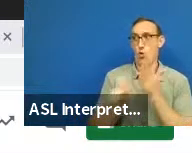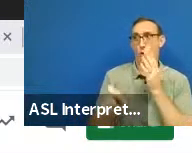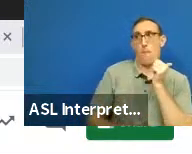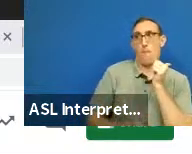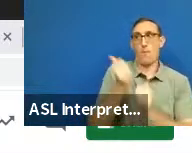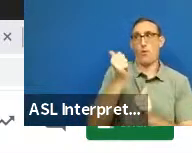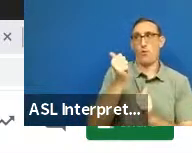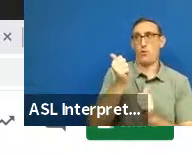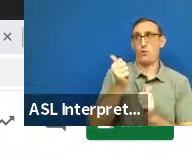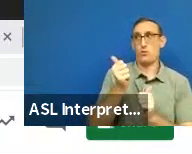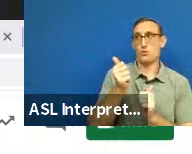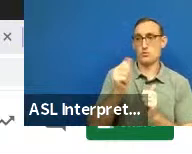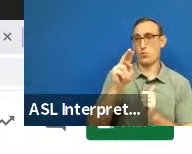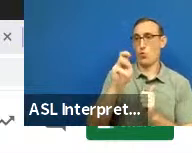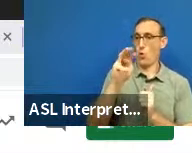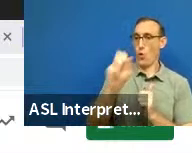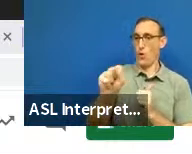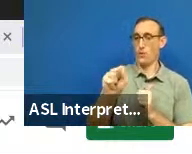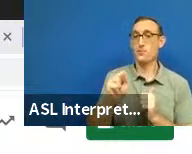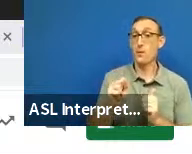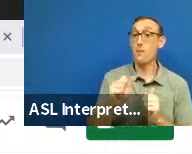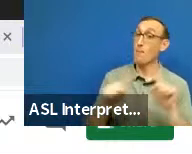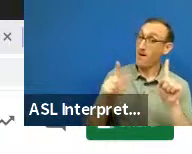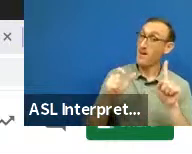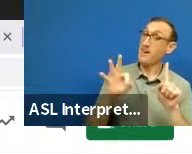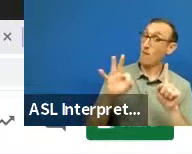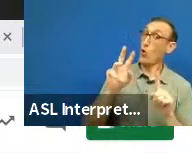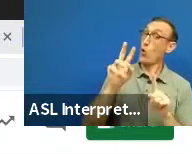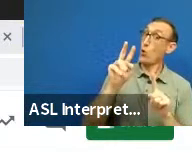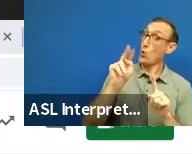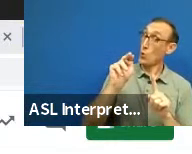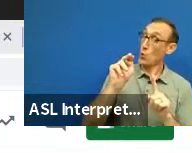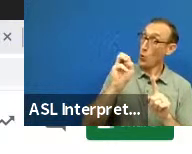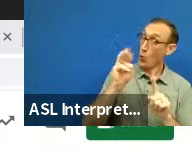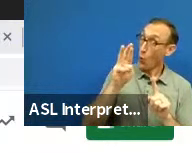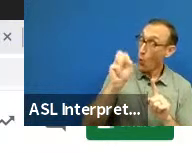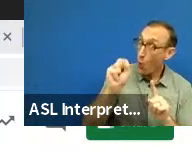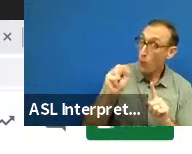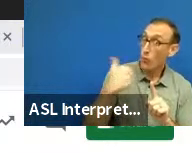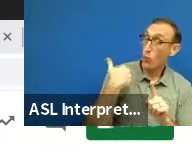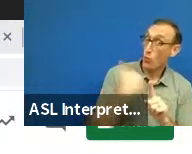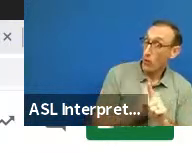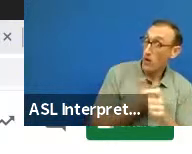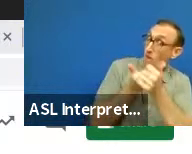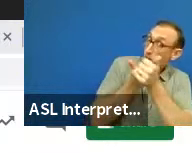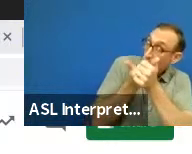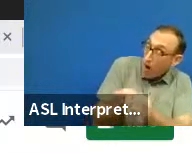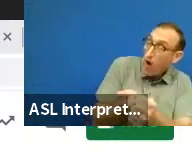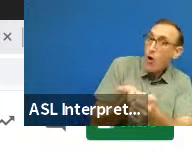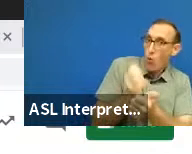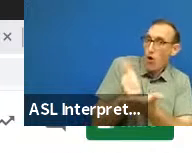norms, that may be a mechanism to evaluate that, yes, our meetings are